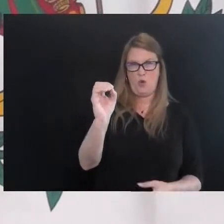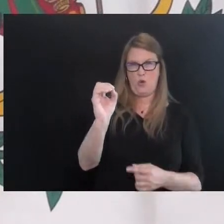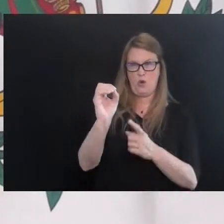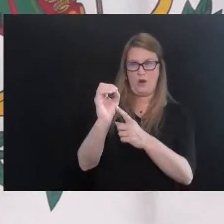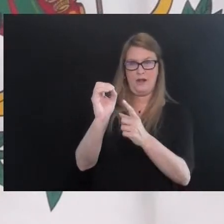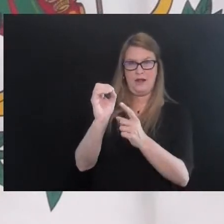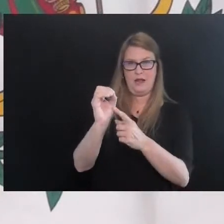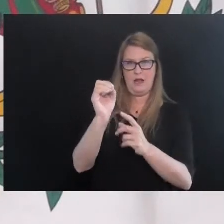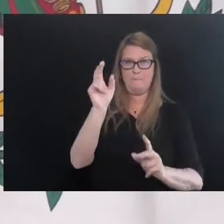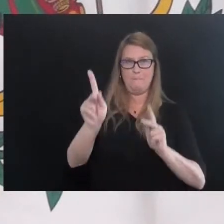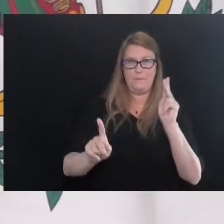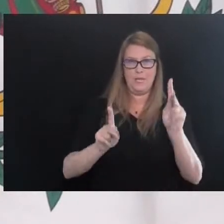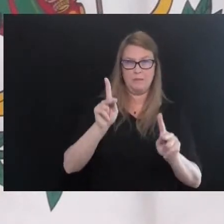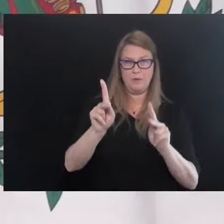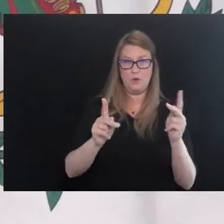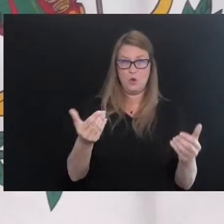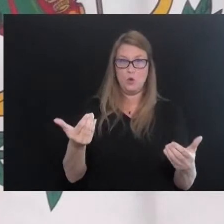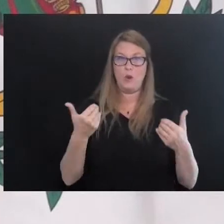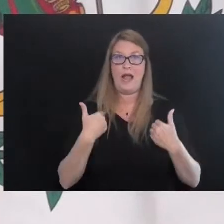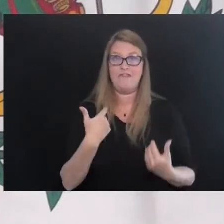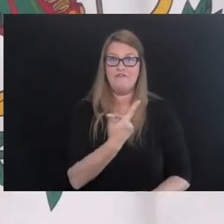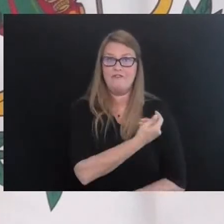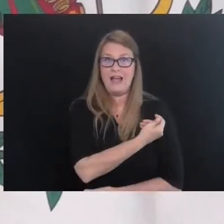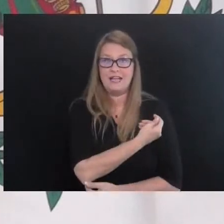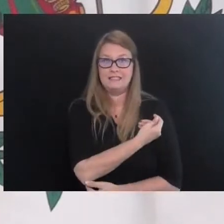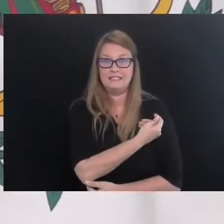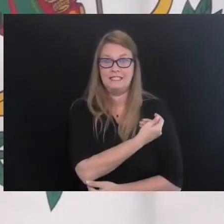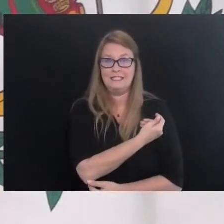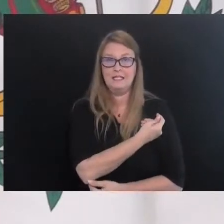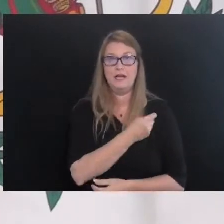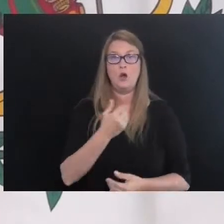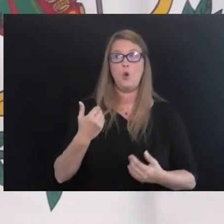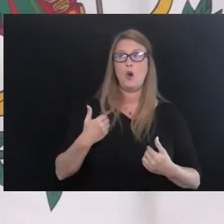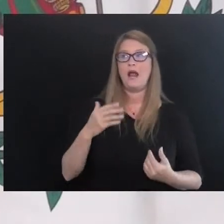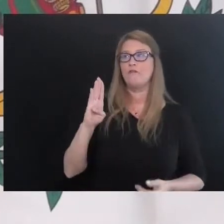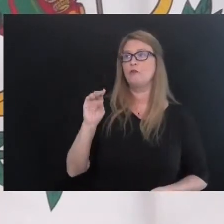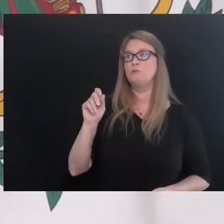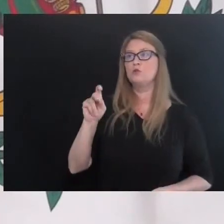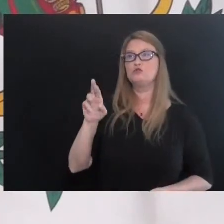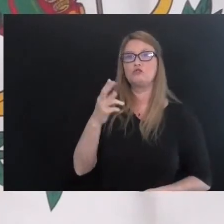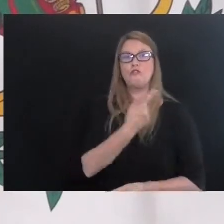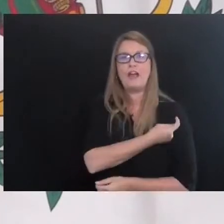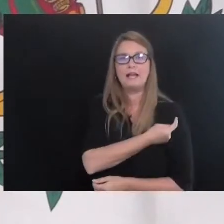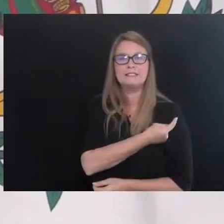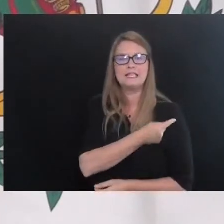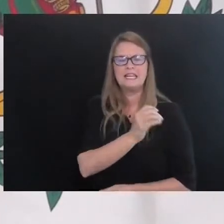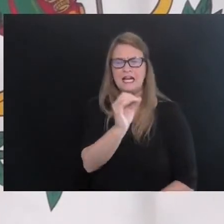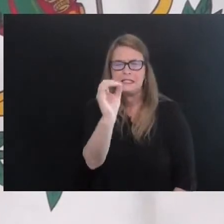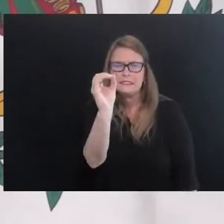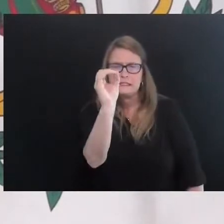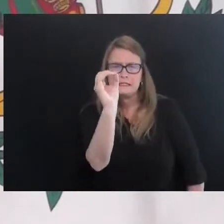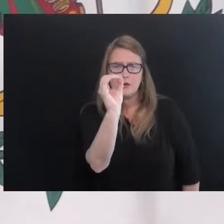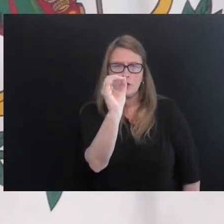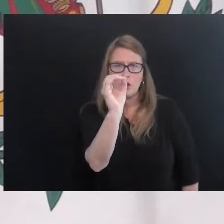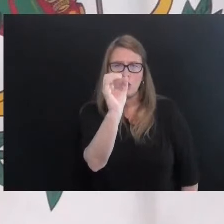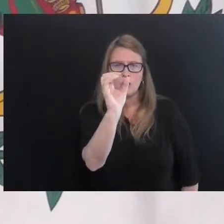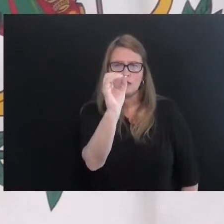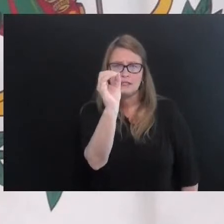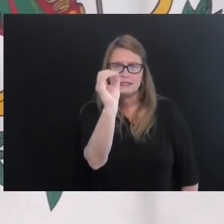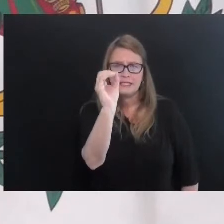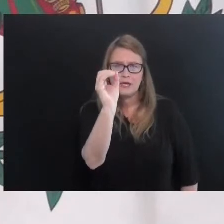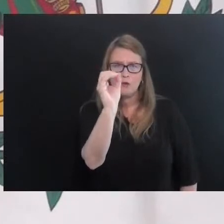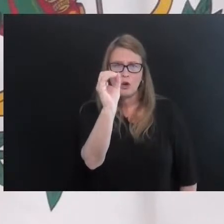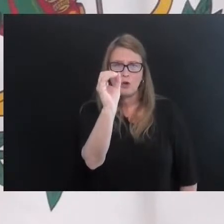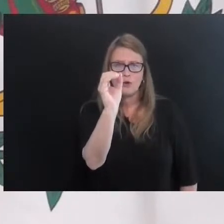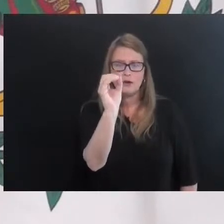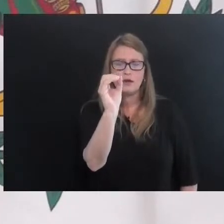of the folks that are vaccinated or getting their boosters, almost 0% of